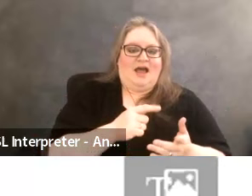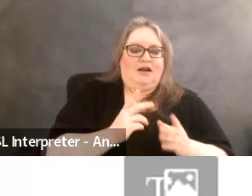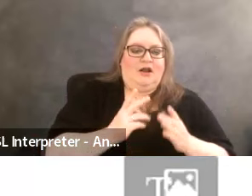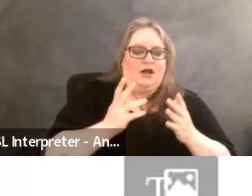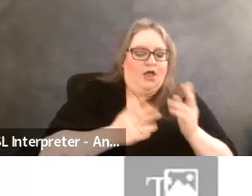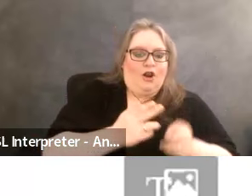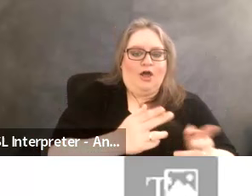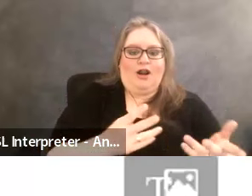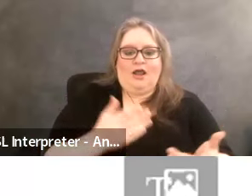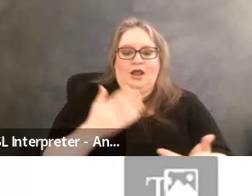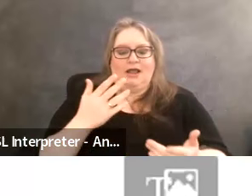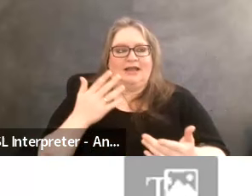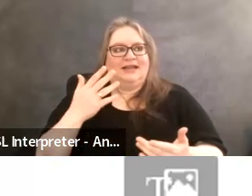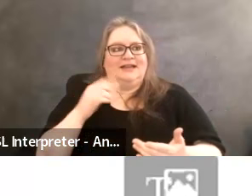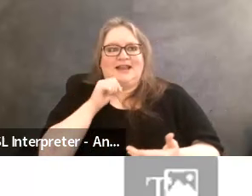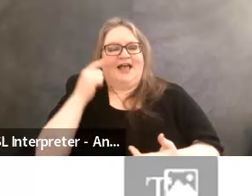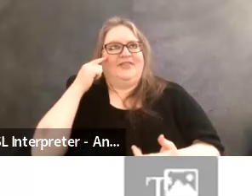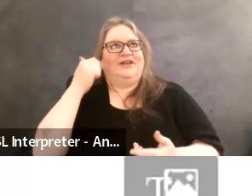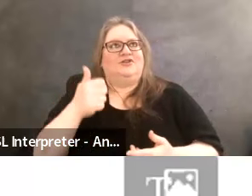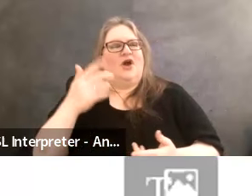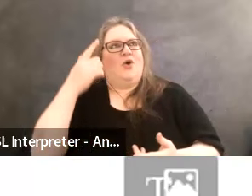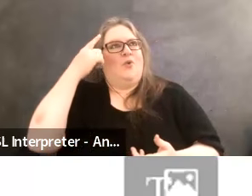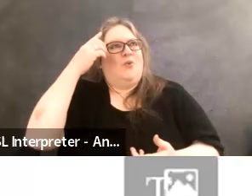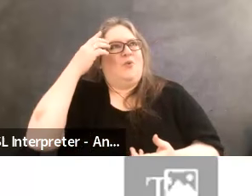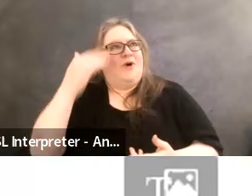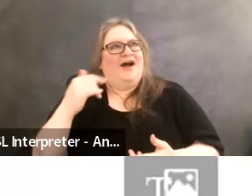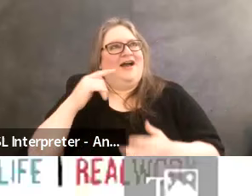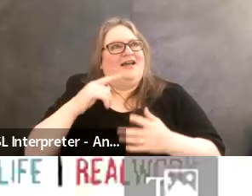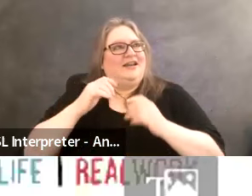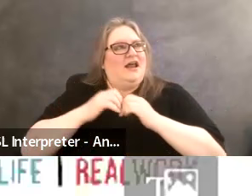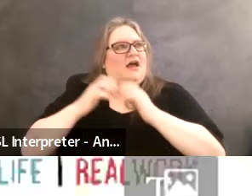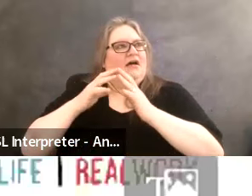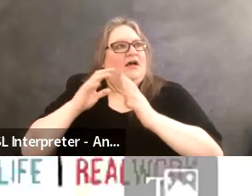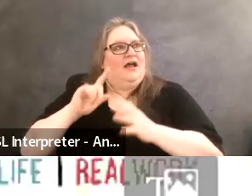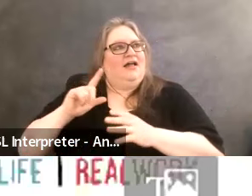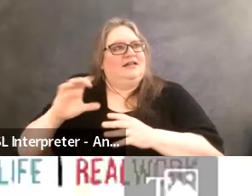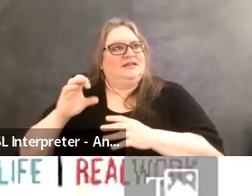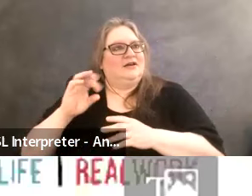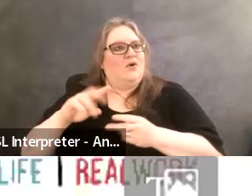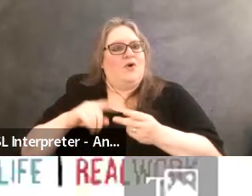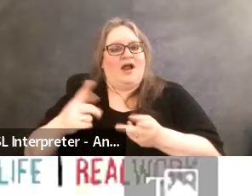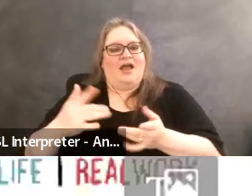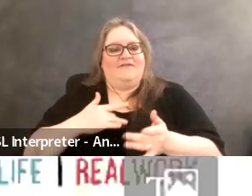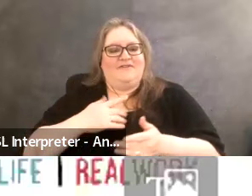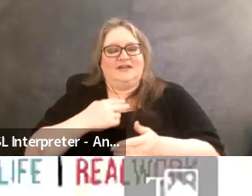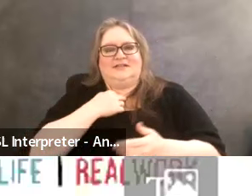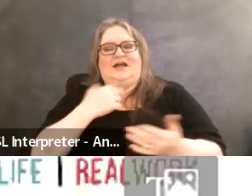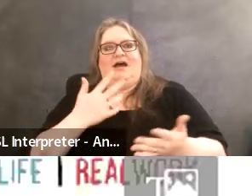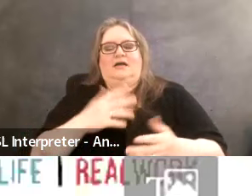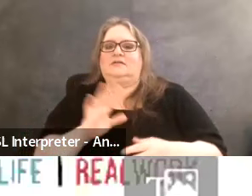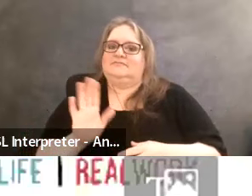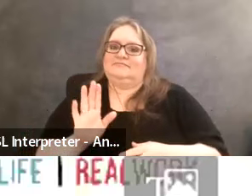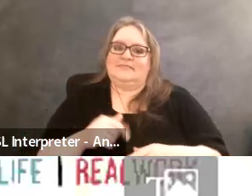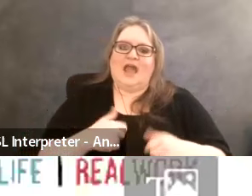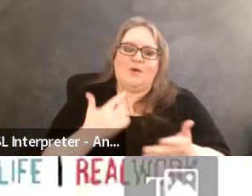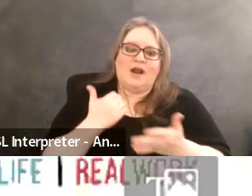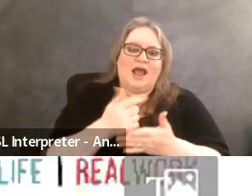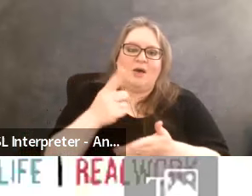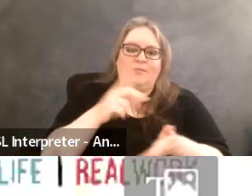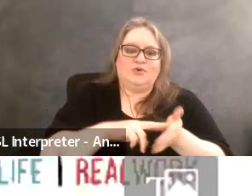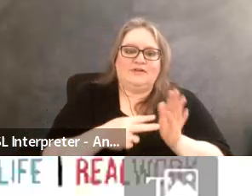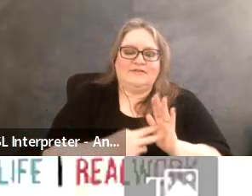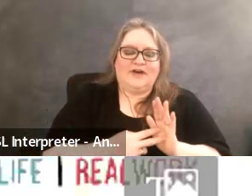this LLC? Why did I start this? I'm so far down the road, I feel stuck. And I want to help you